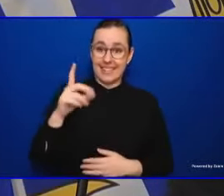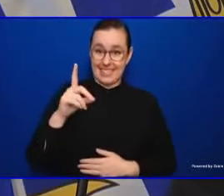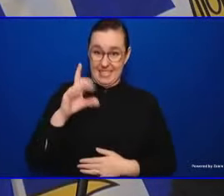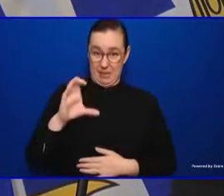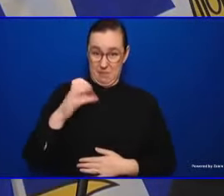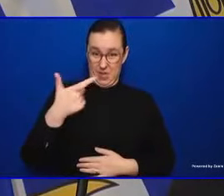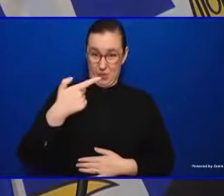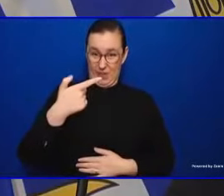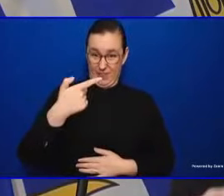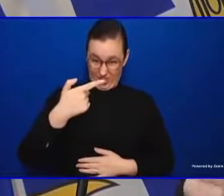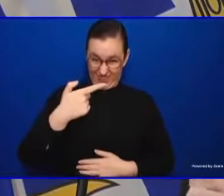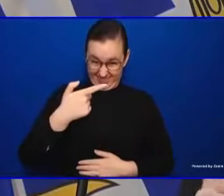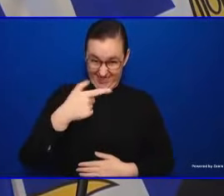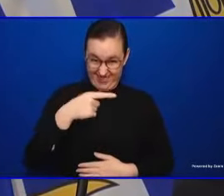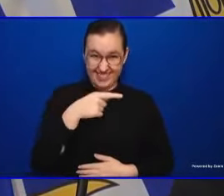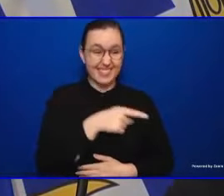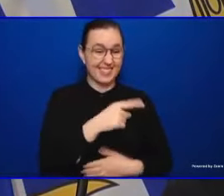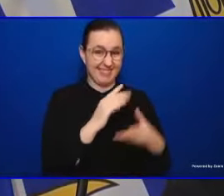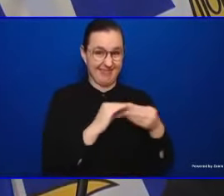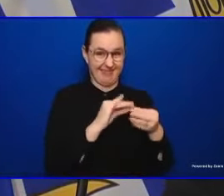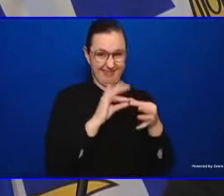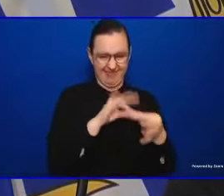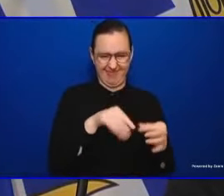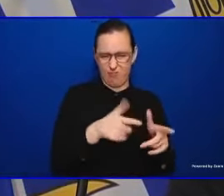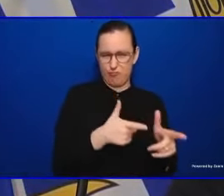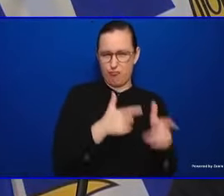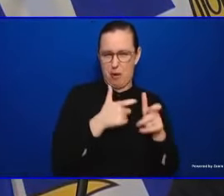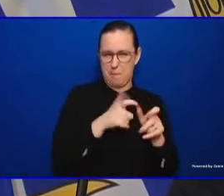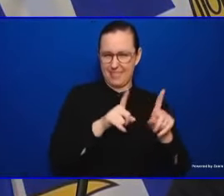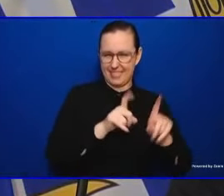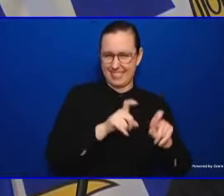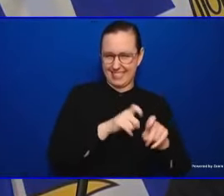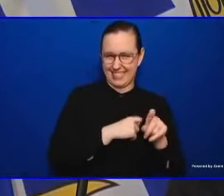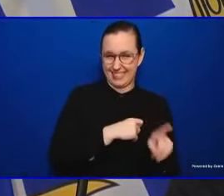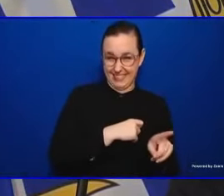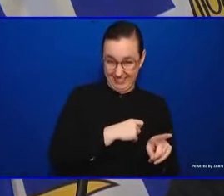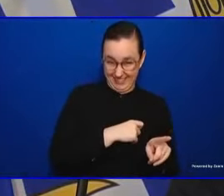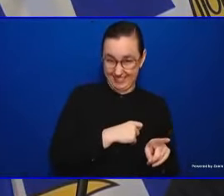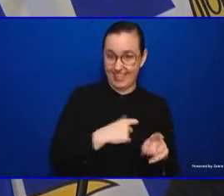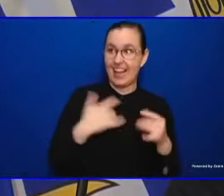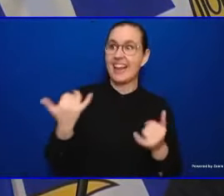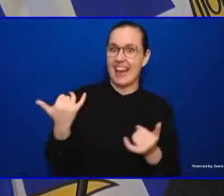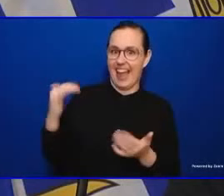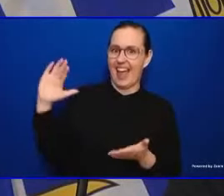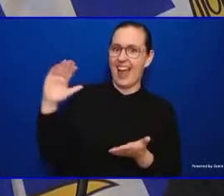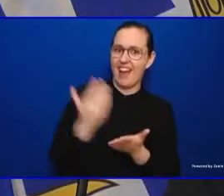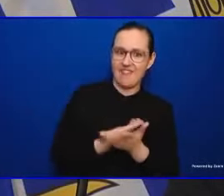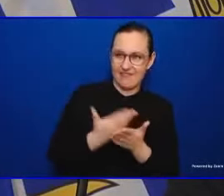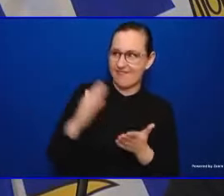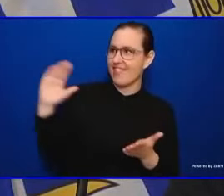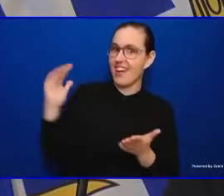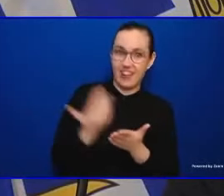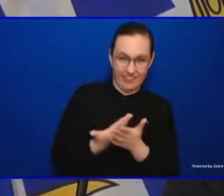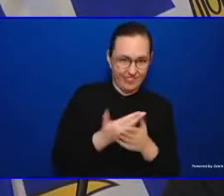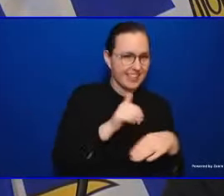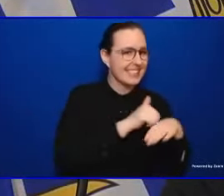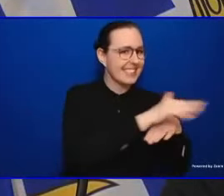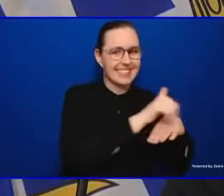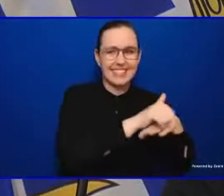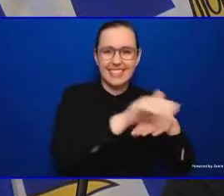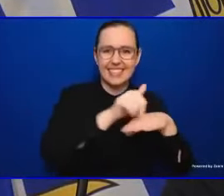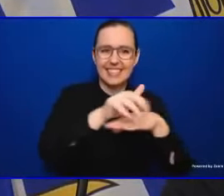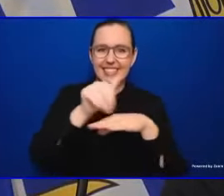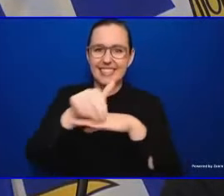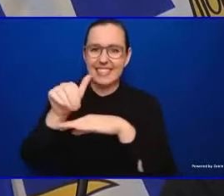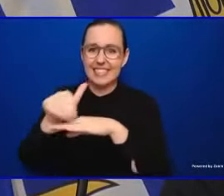give you some more of these details, but just to say that we have deployed close to 100,000 to long-term care, to support